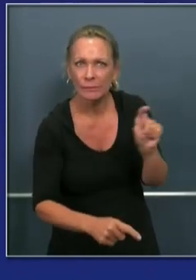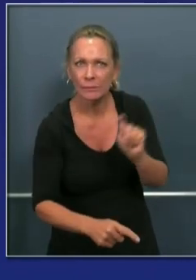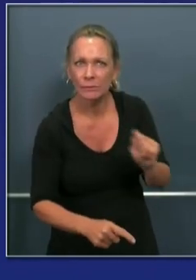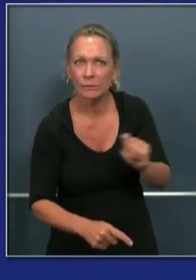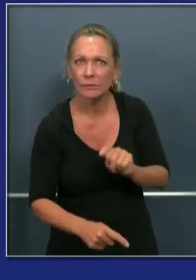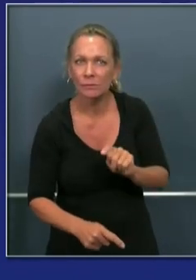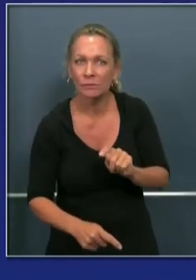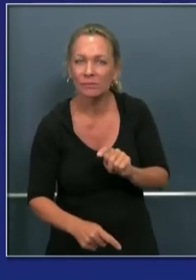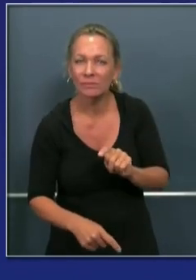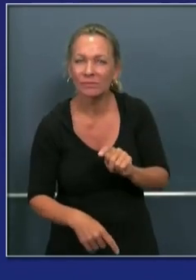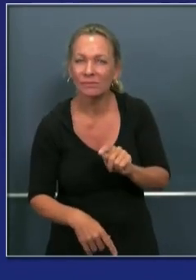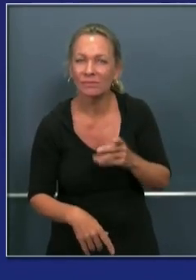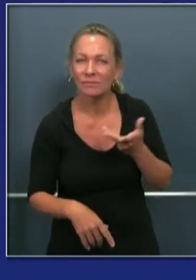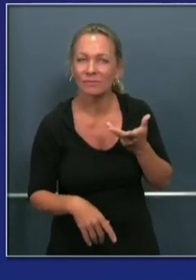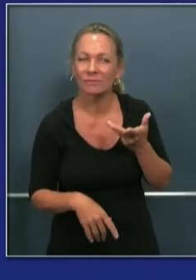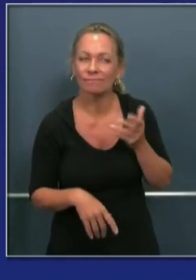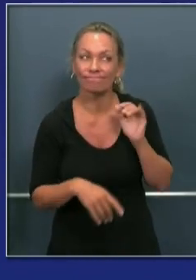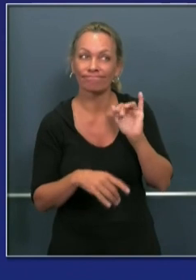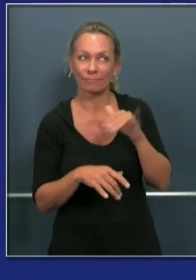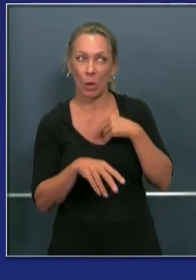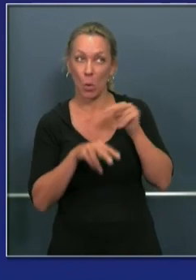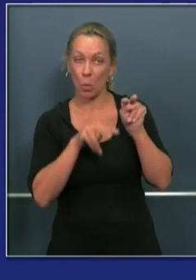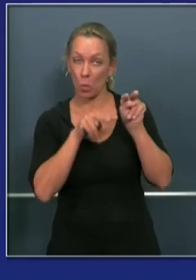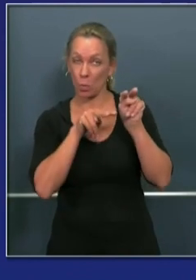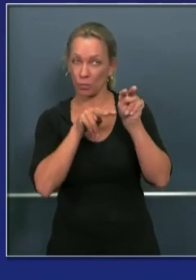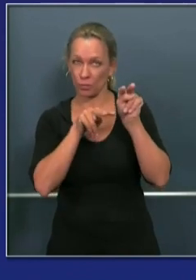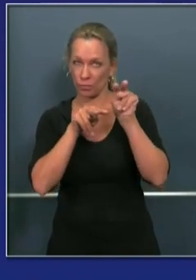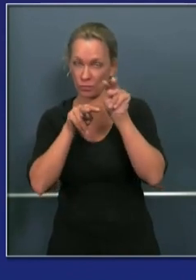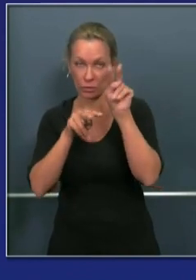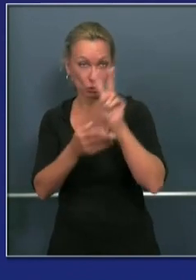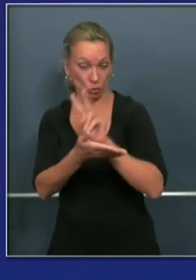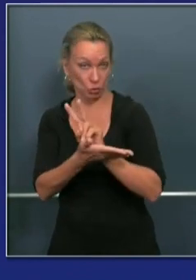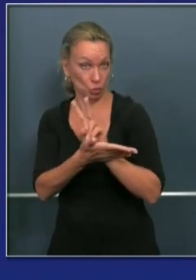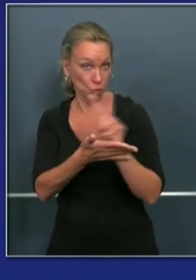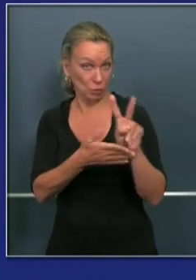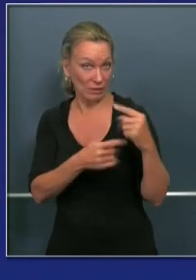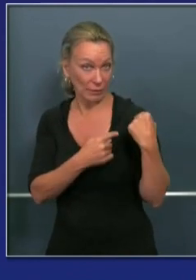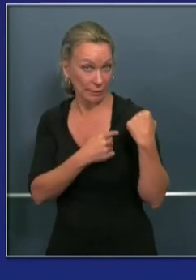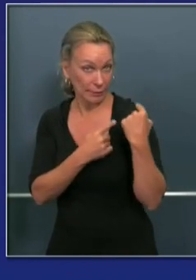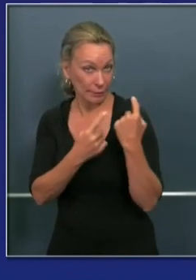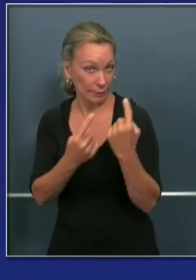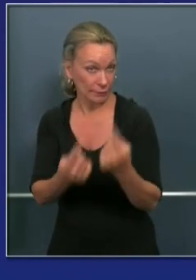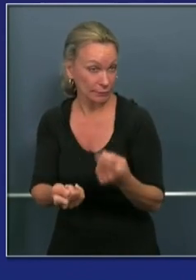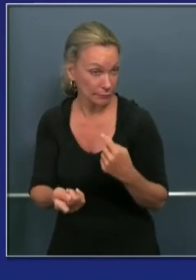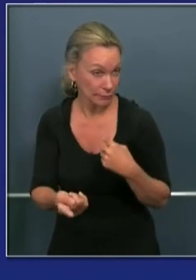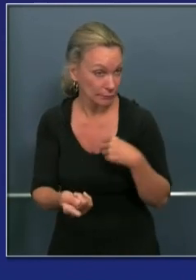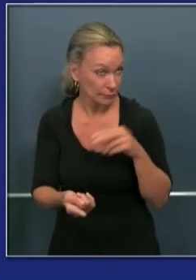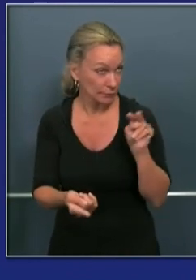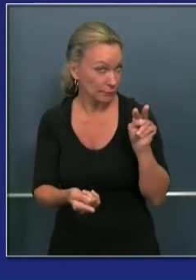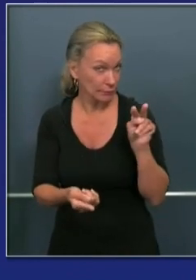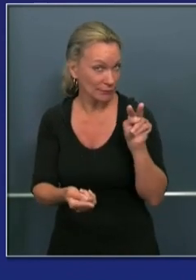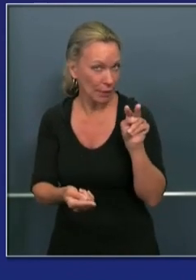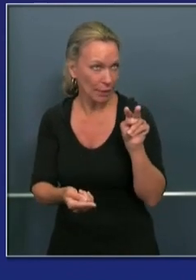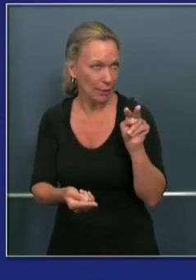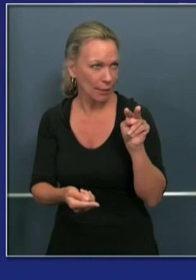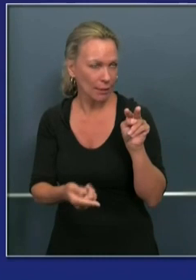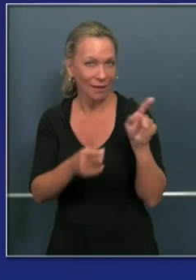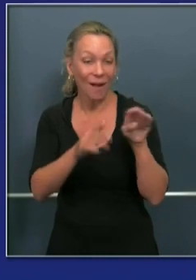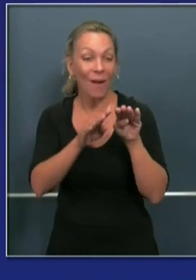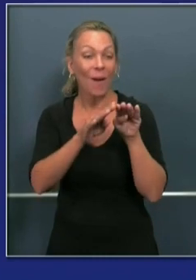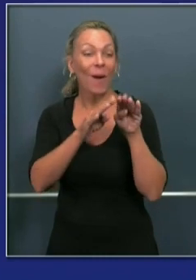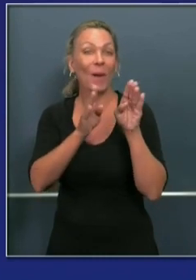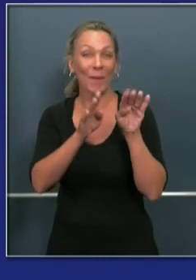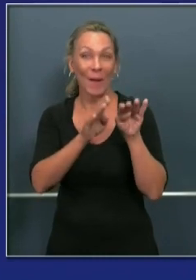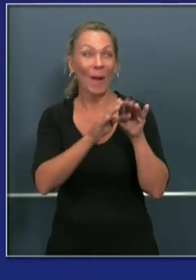and transmission, that then triggers the kind of decision that we made yesterday. The 8 counties that we're